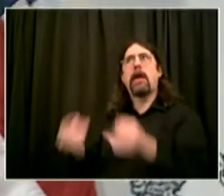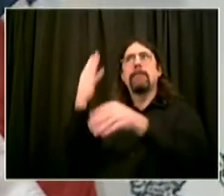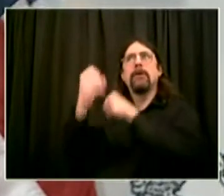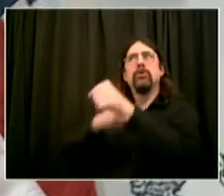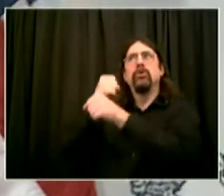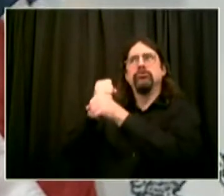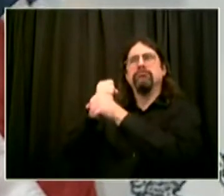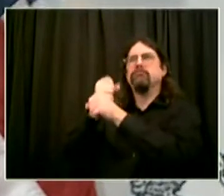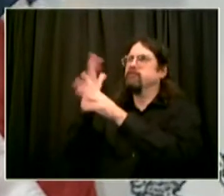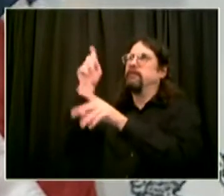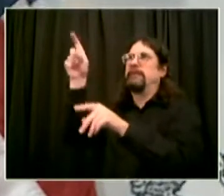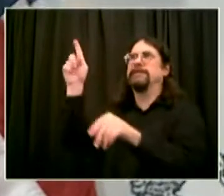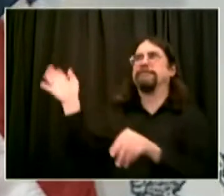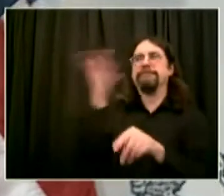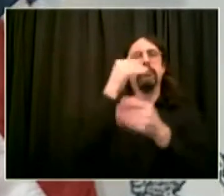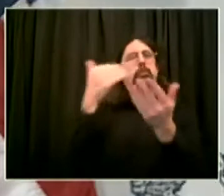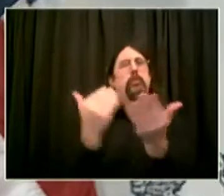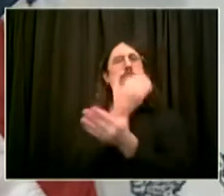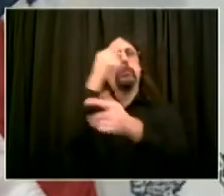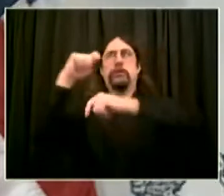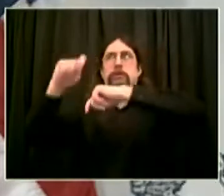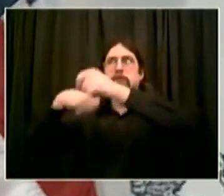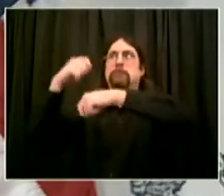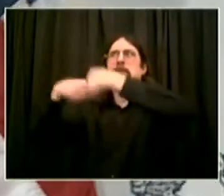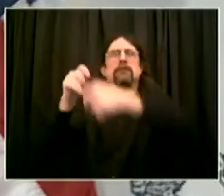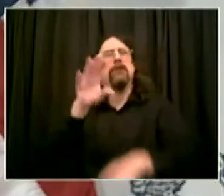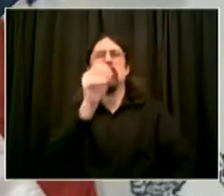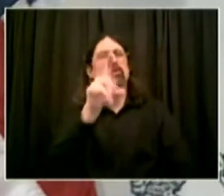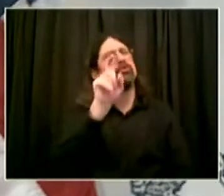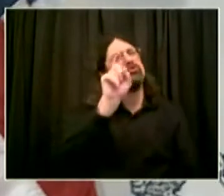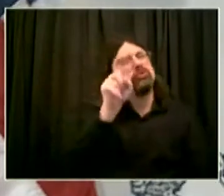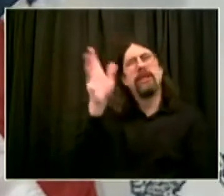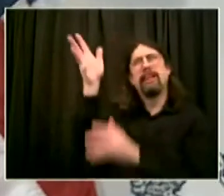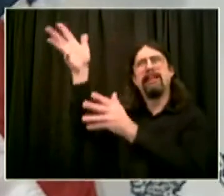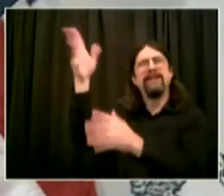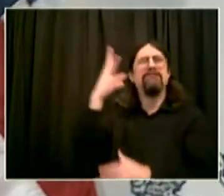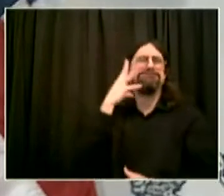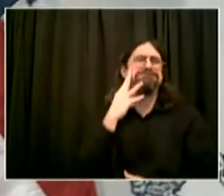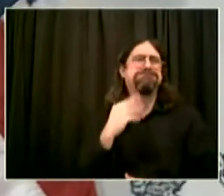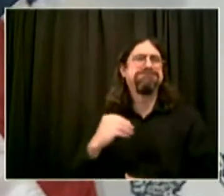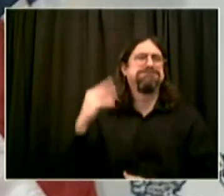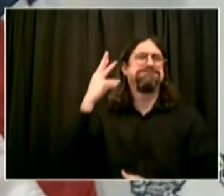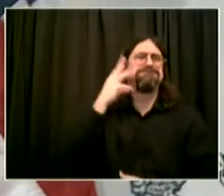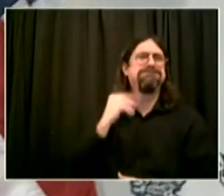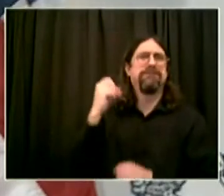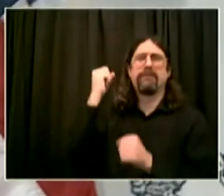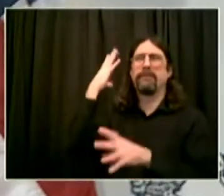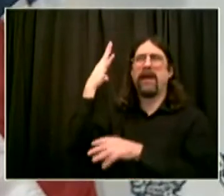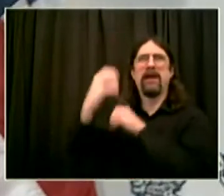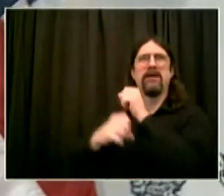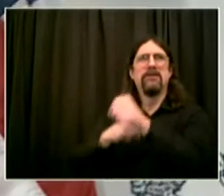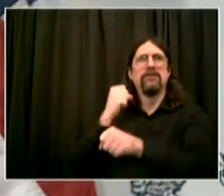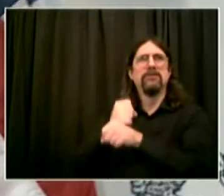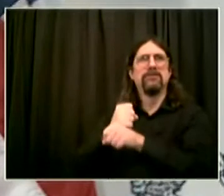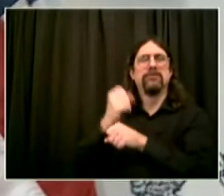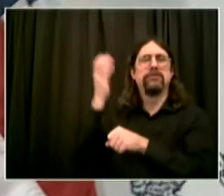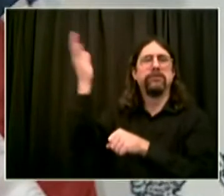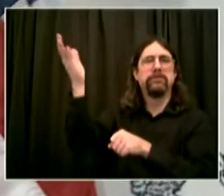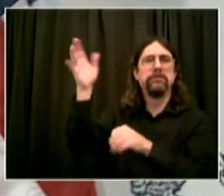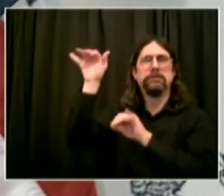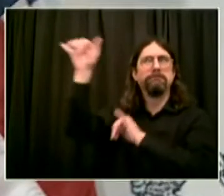day. But we also understand communities are really looking for the right fit. And so this process, I think,